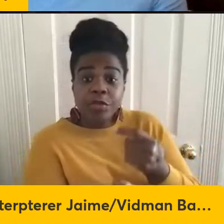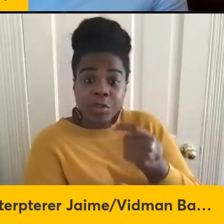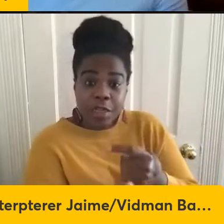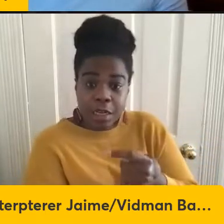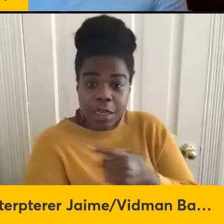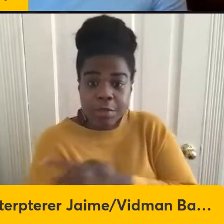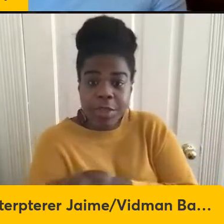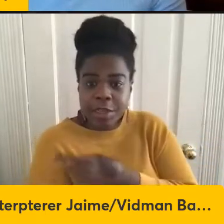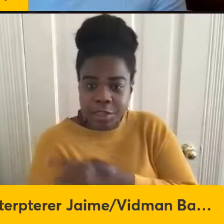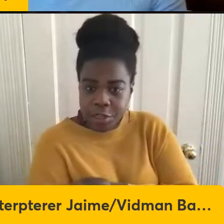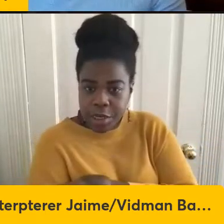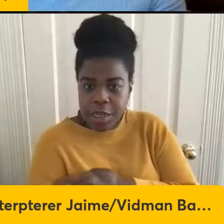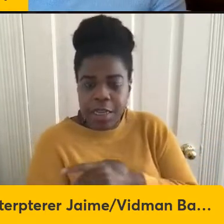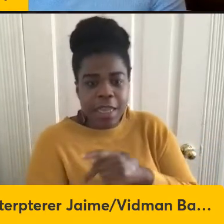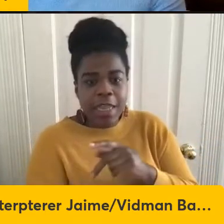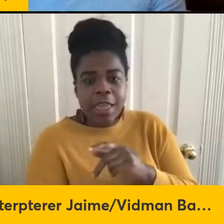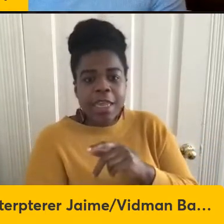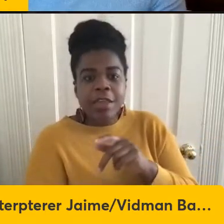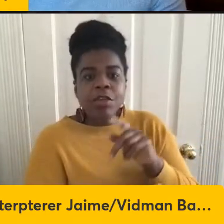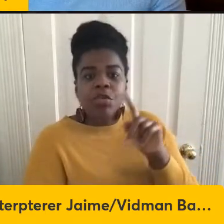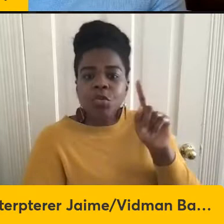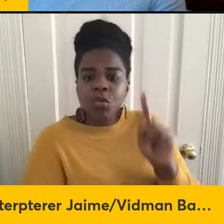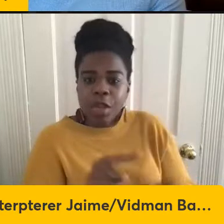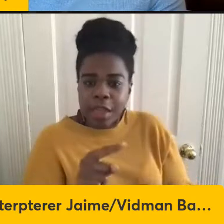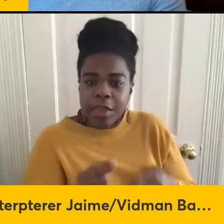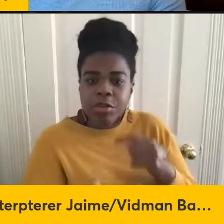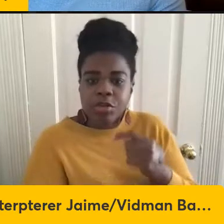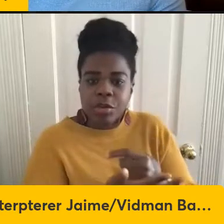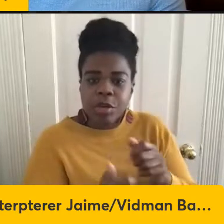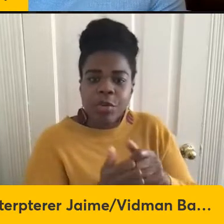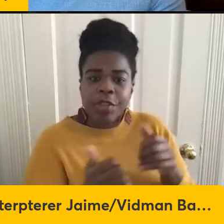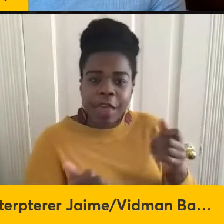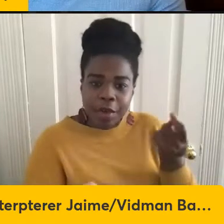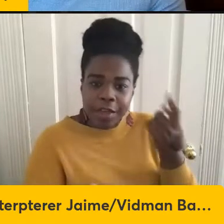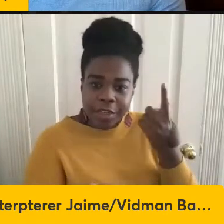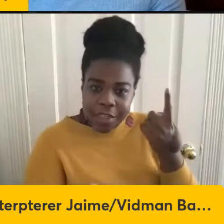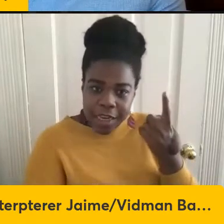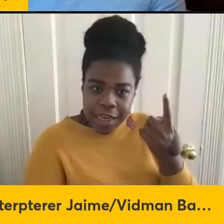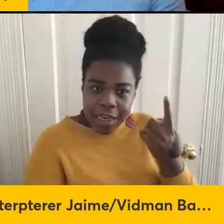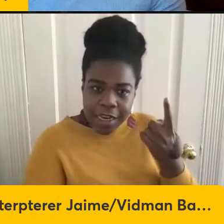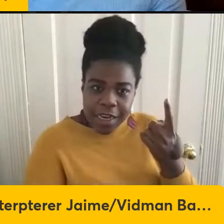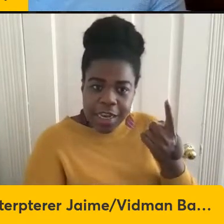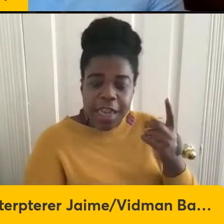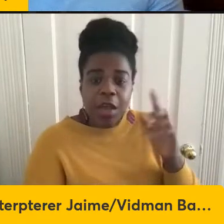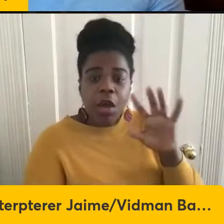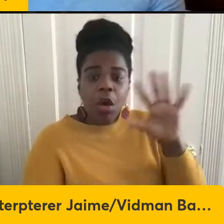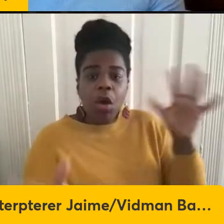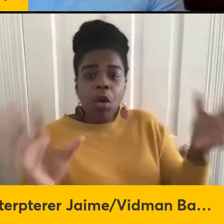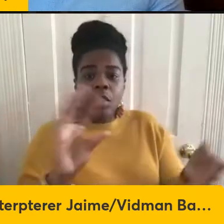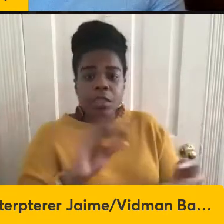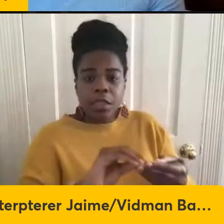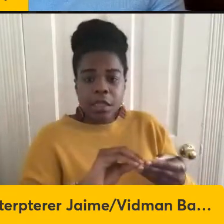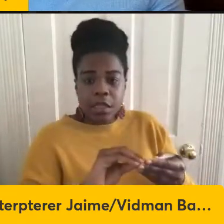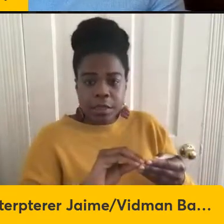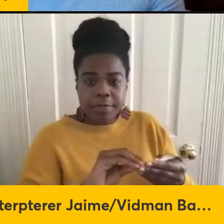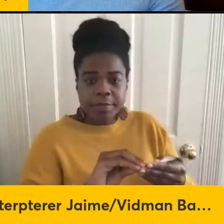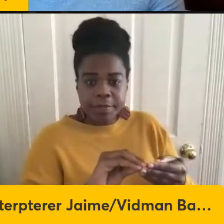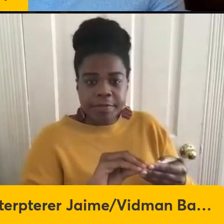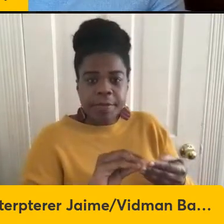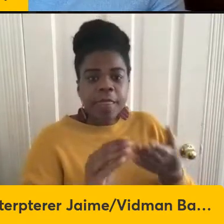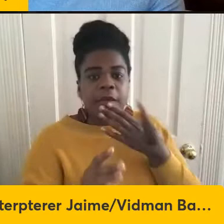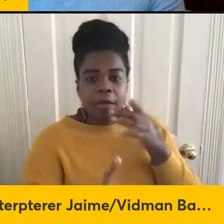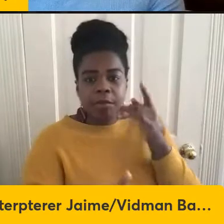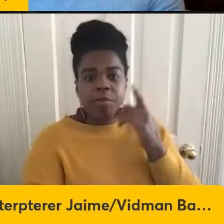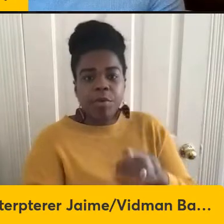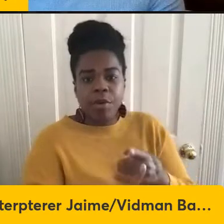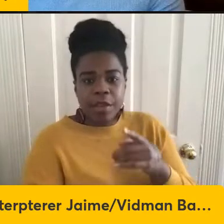patient without understanding what they're dealing with much more holistically. So great point bringing that